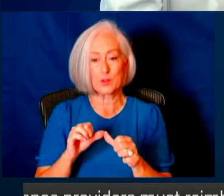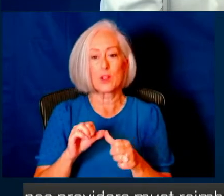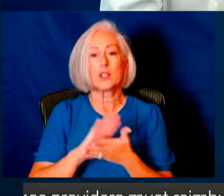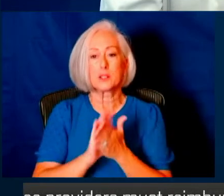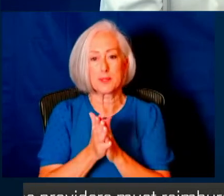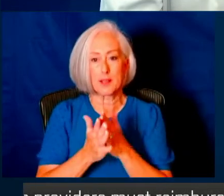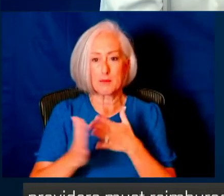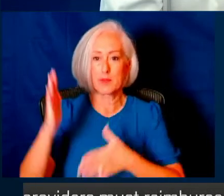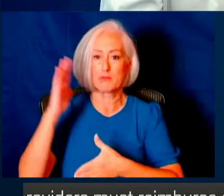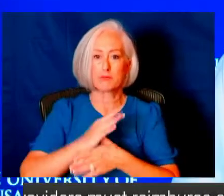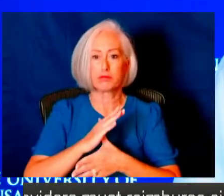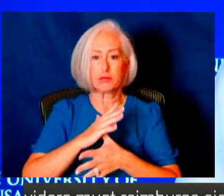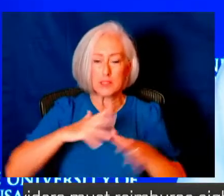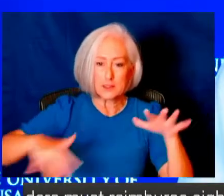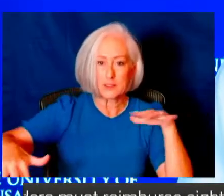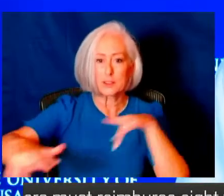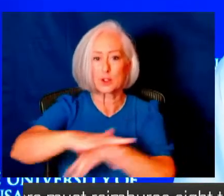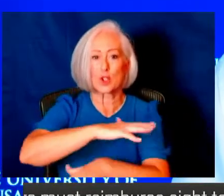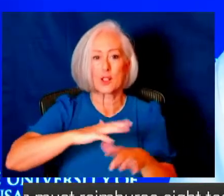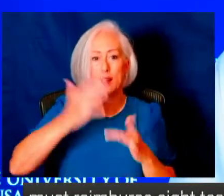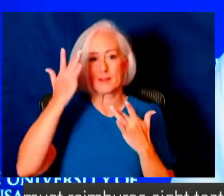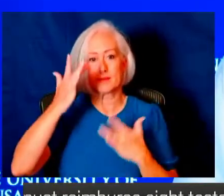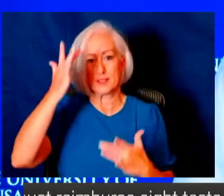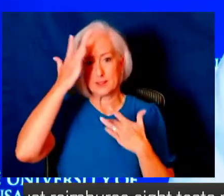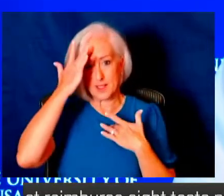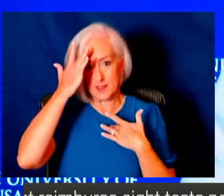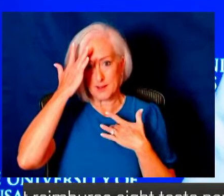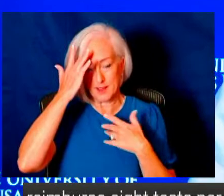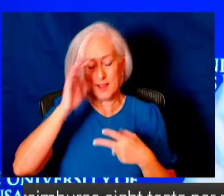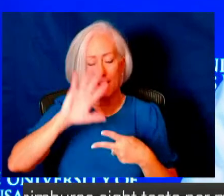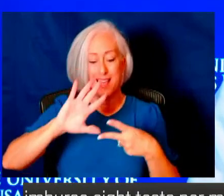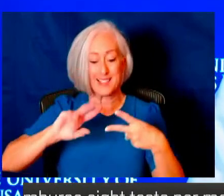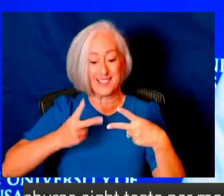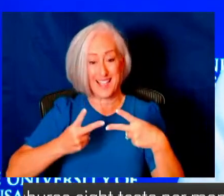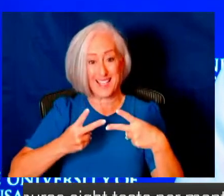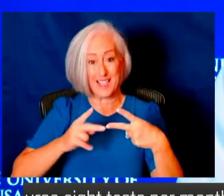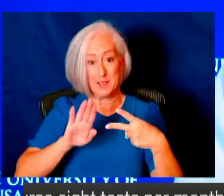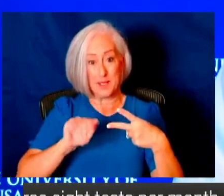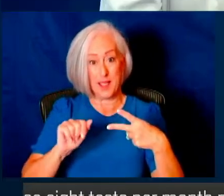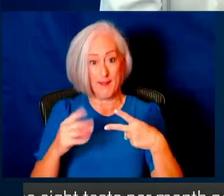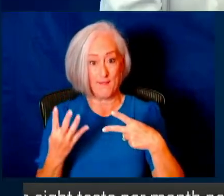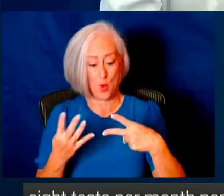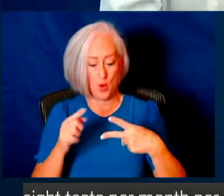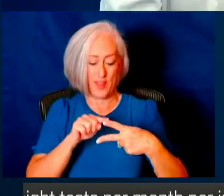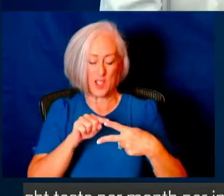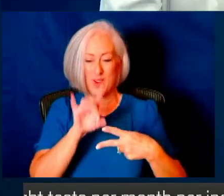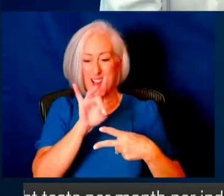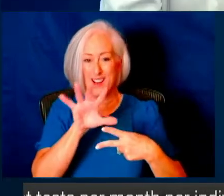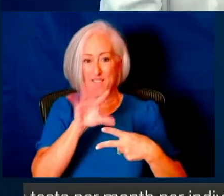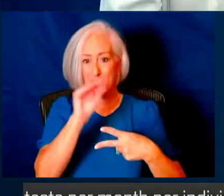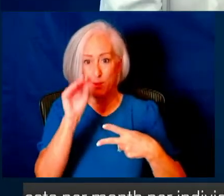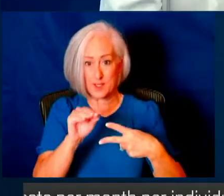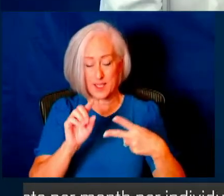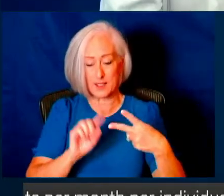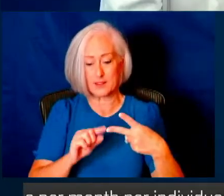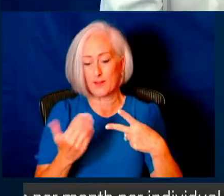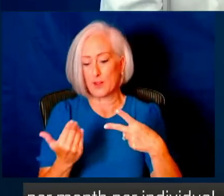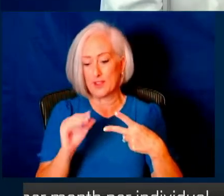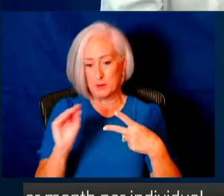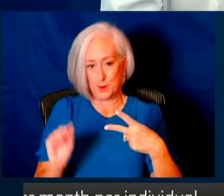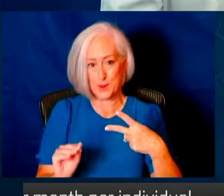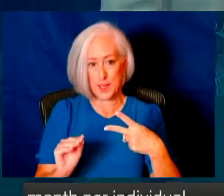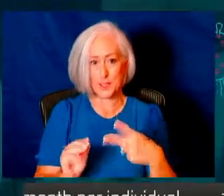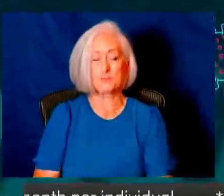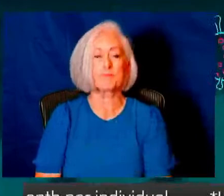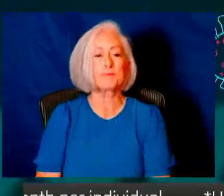in the United States, and then BA.4 is second. So it's about 85% to about 15% or so. So